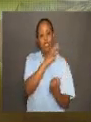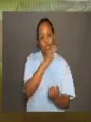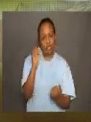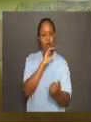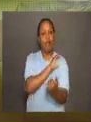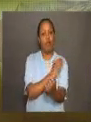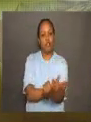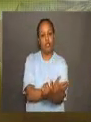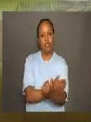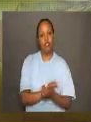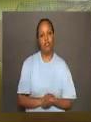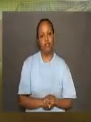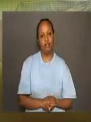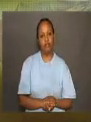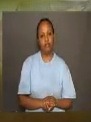and power.